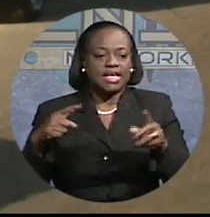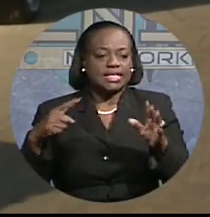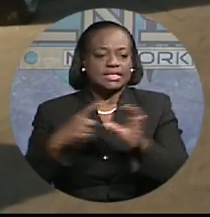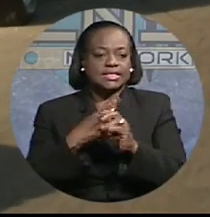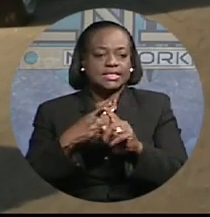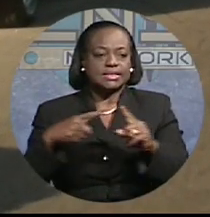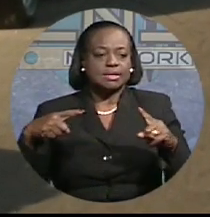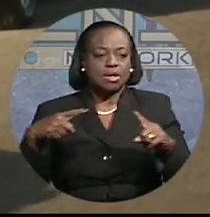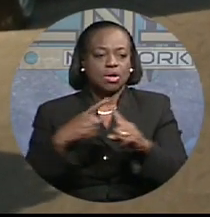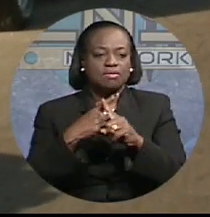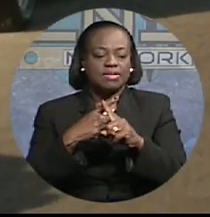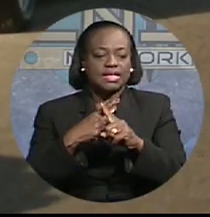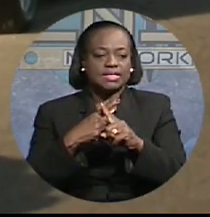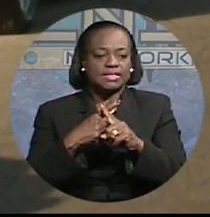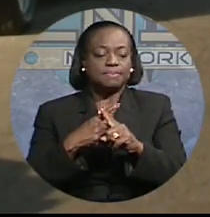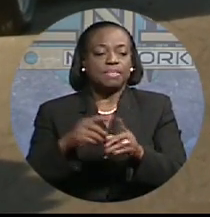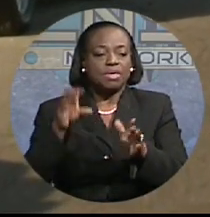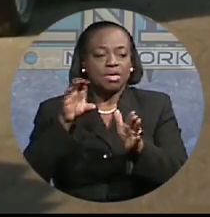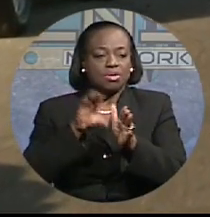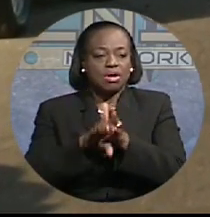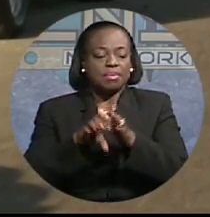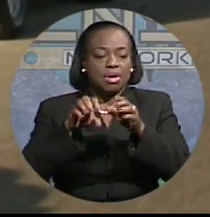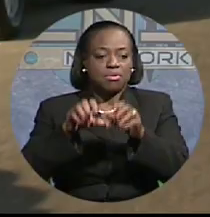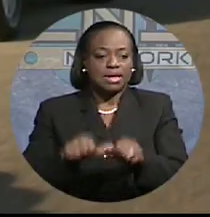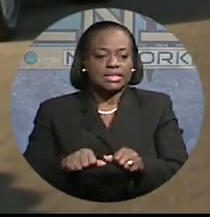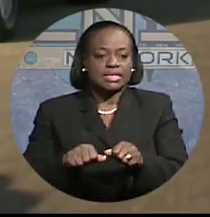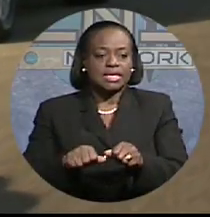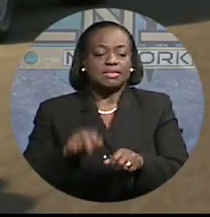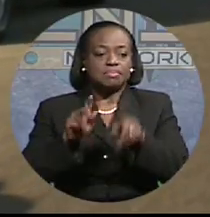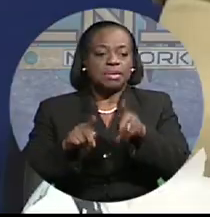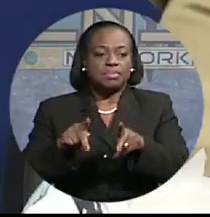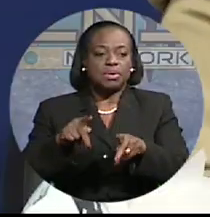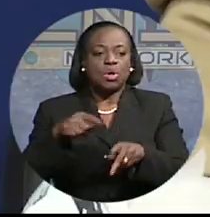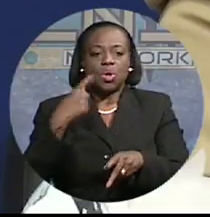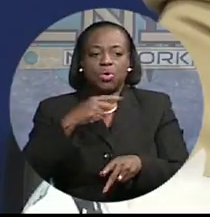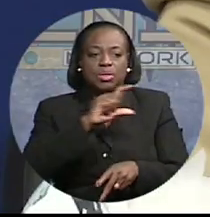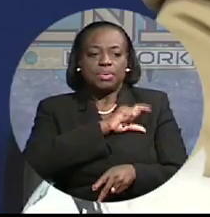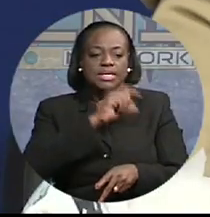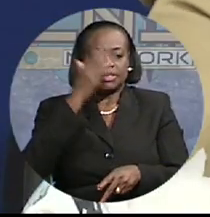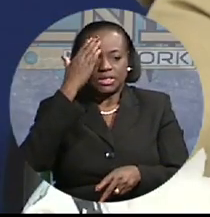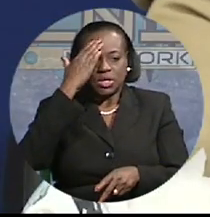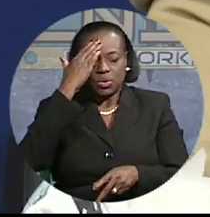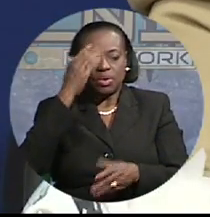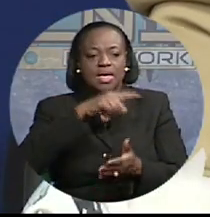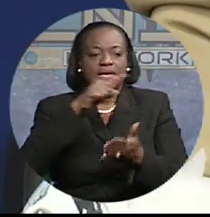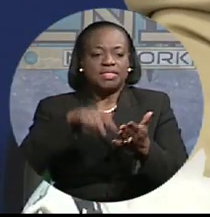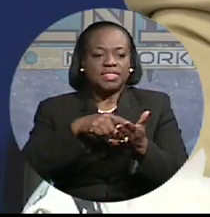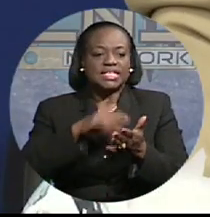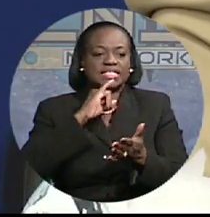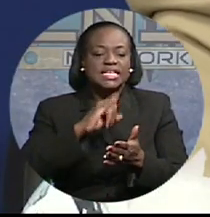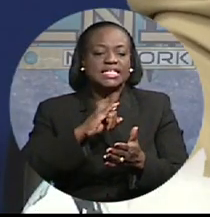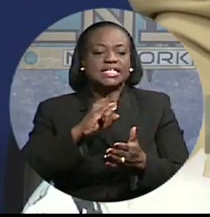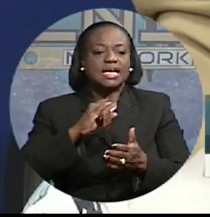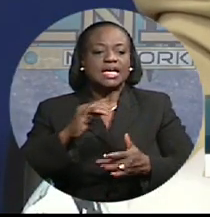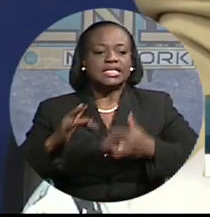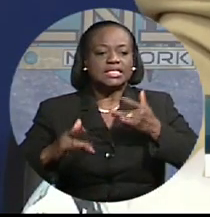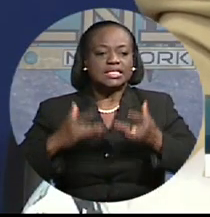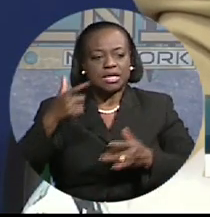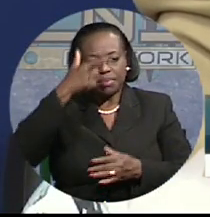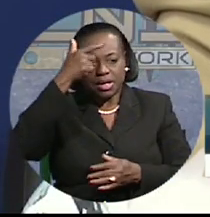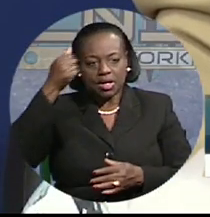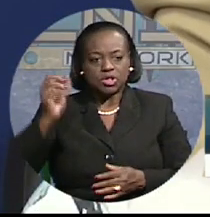another common trend with crime, arresting those who were very familiar to police. This is a concern because we're not talking about